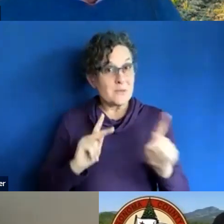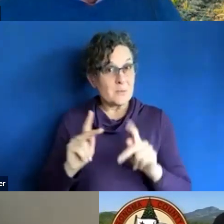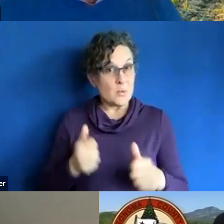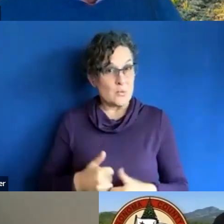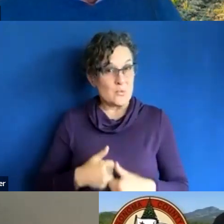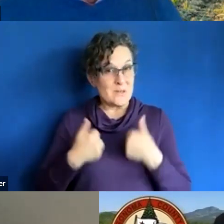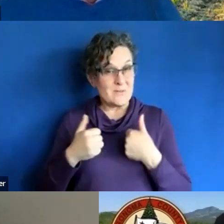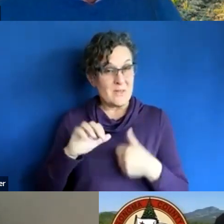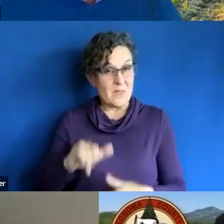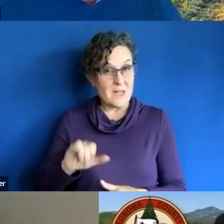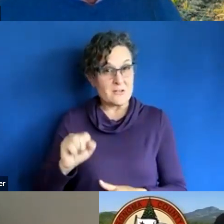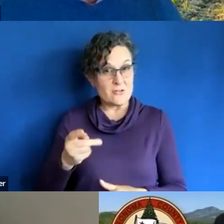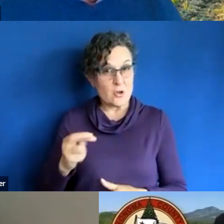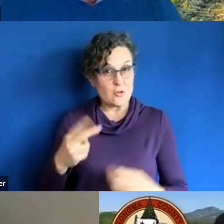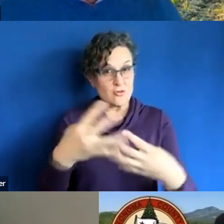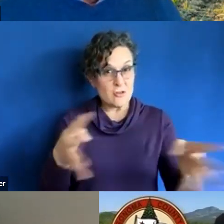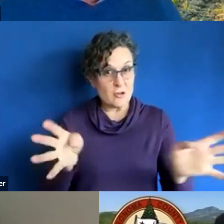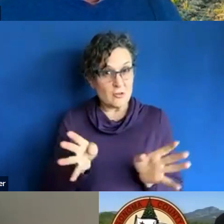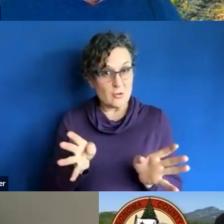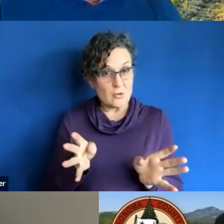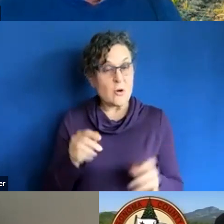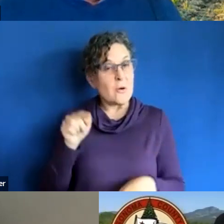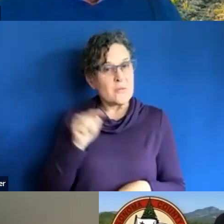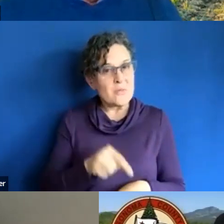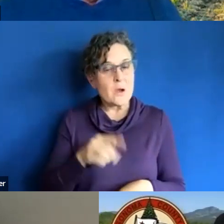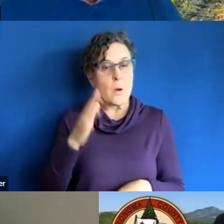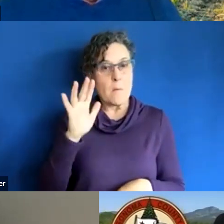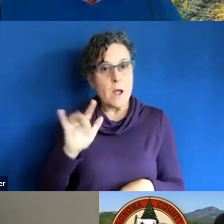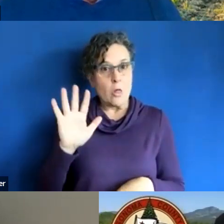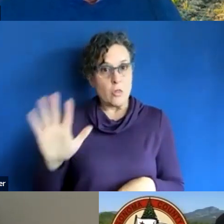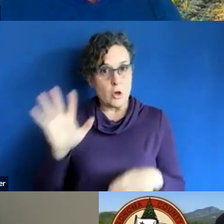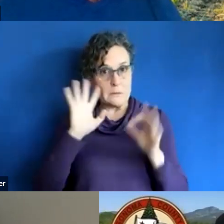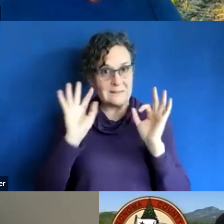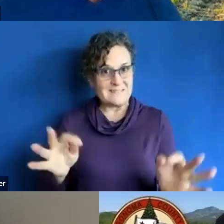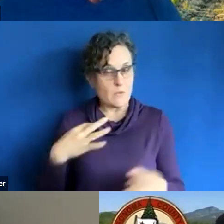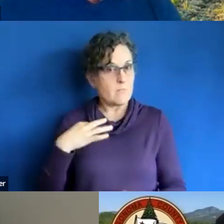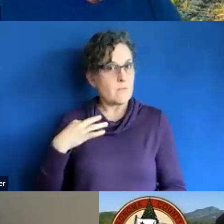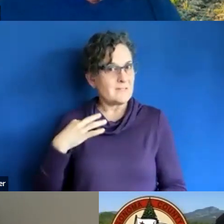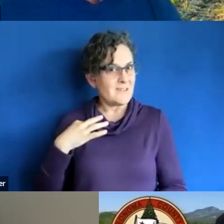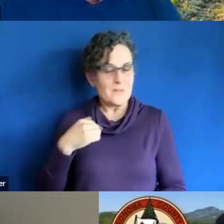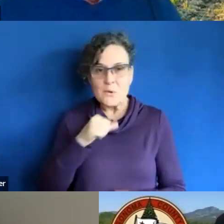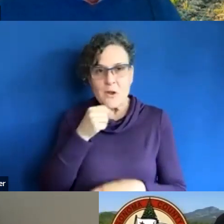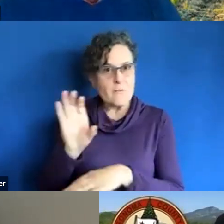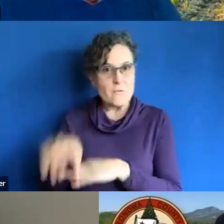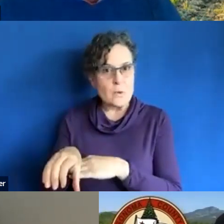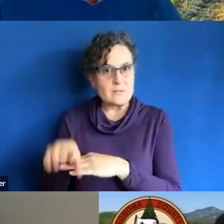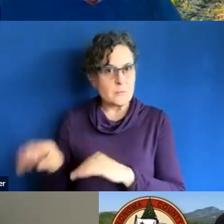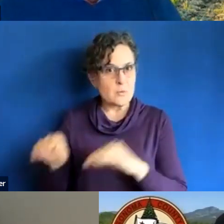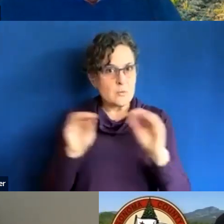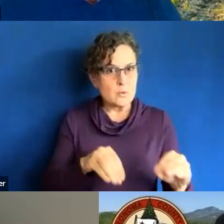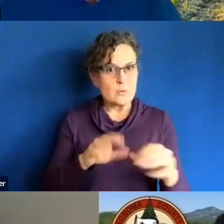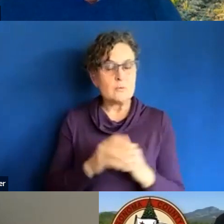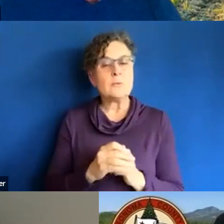are sentenced to be here or compelled to be here by anything other than a hope and a